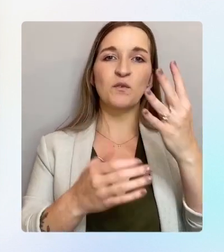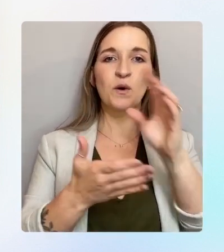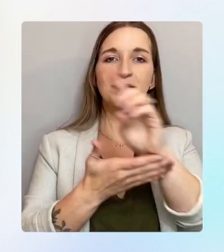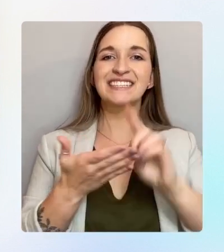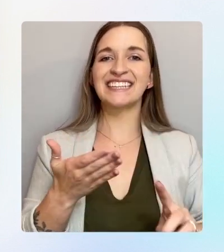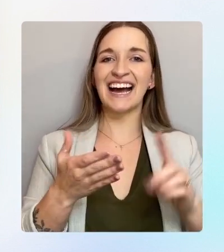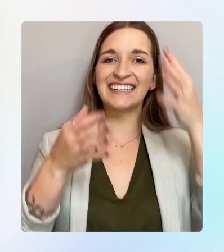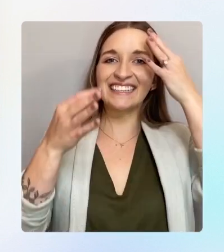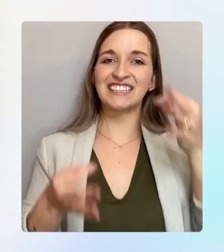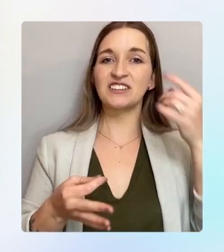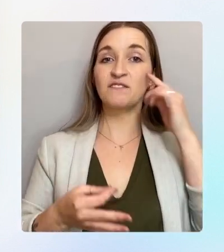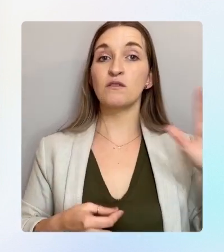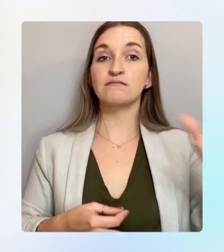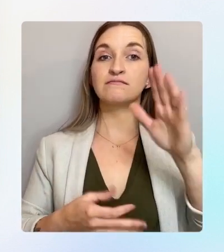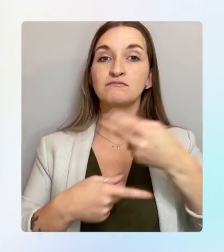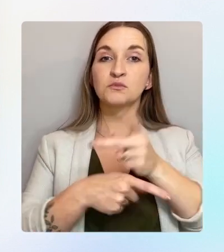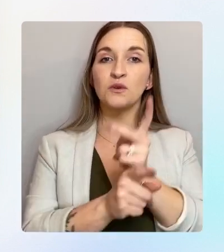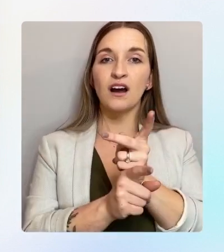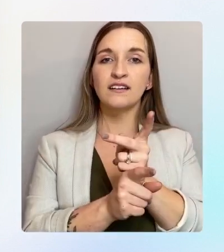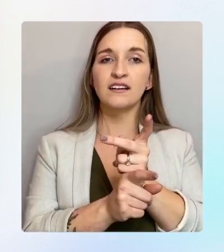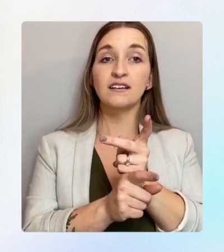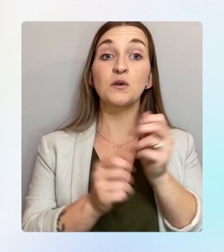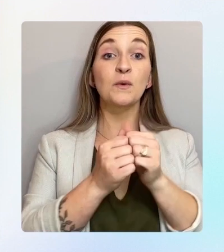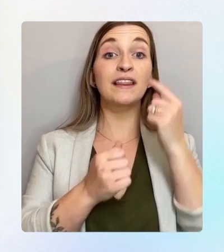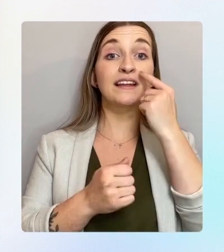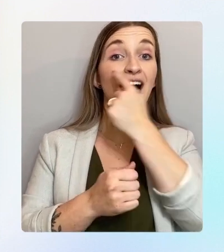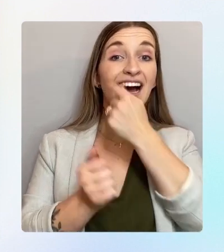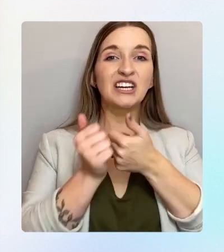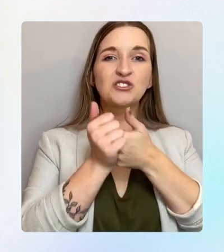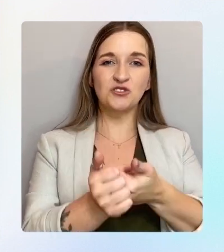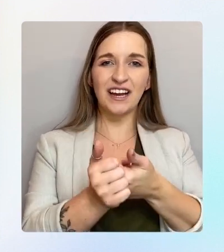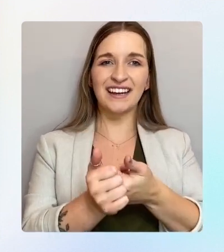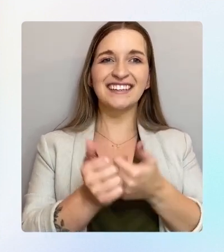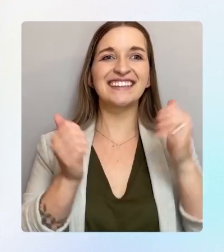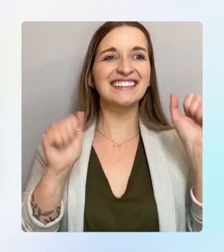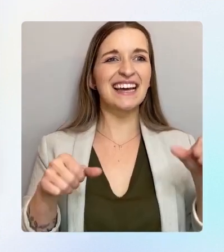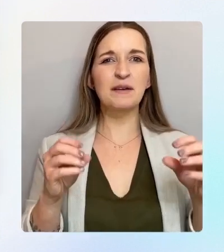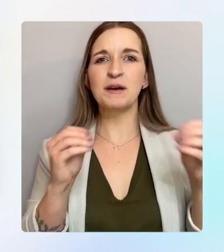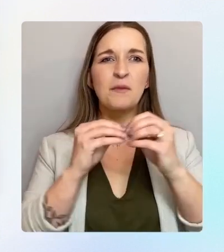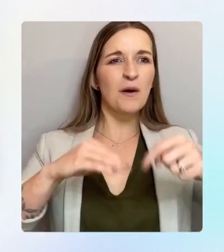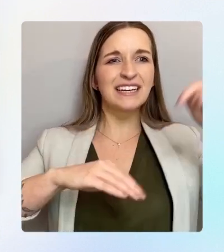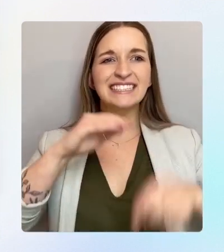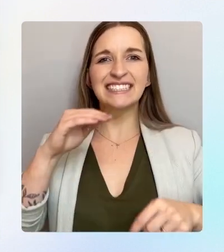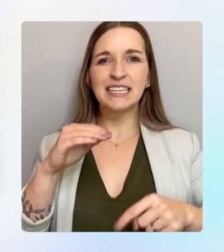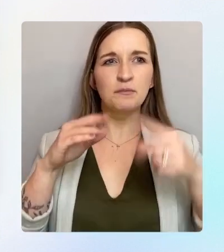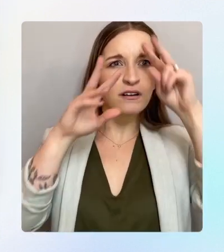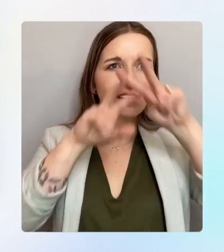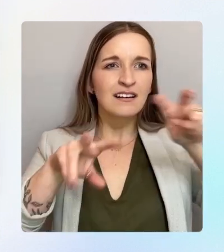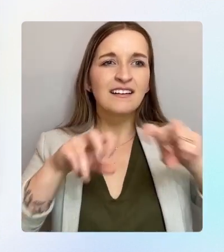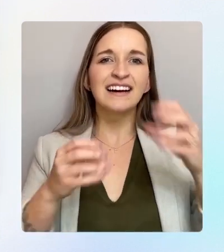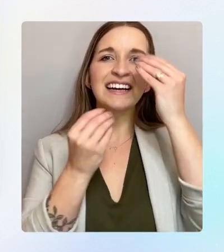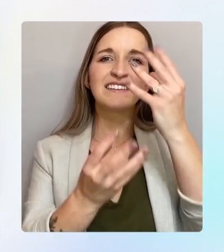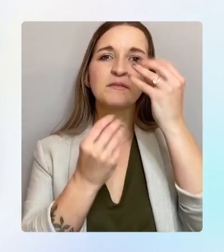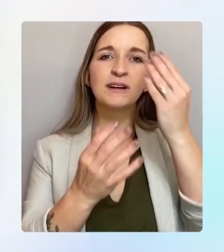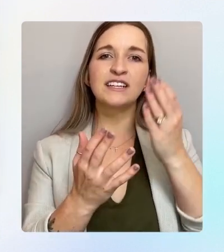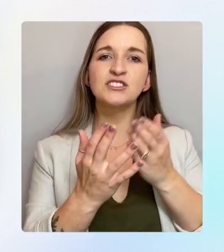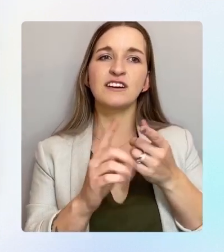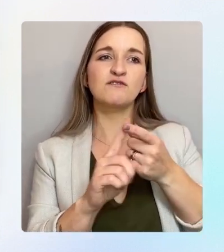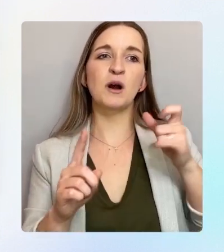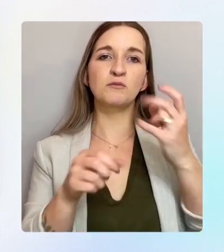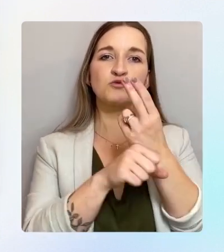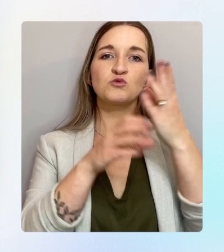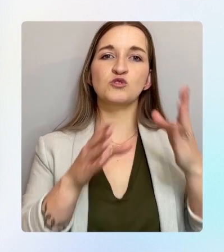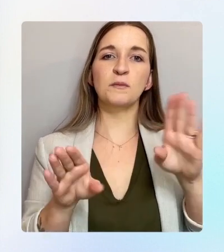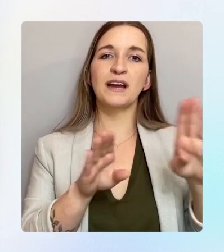informed design decisions for their products. With MetaQuest Pro eye tracking, we can now get much deeper insights